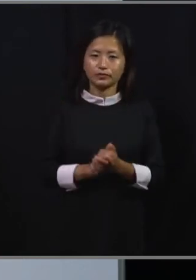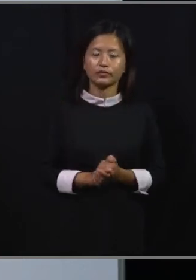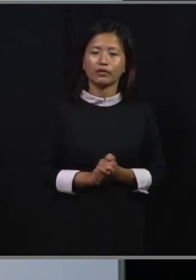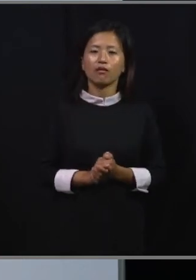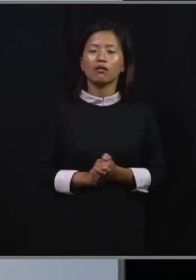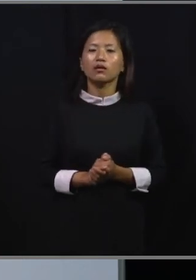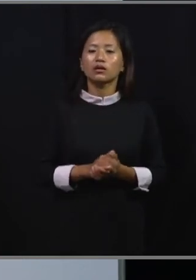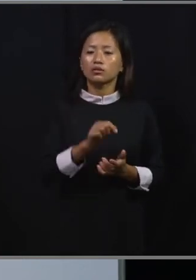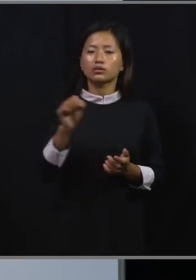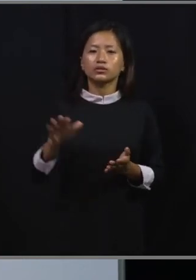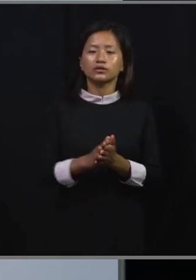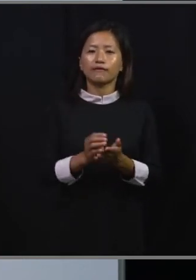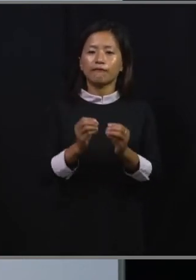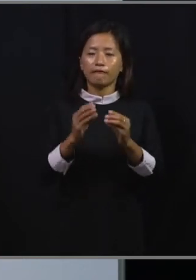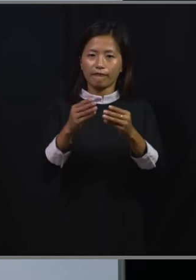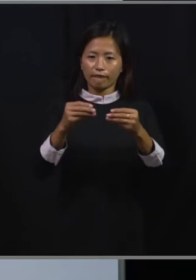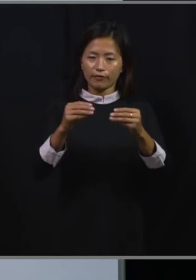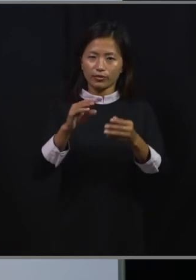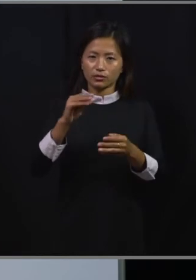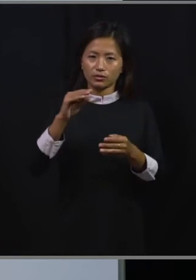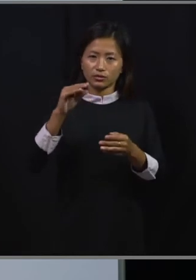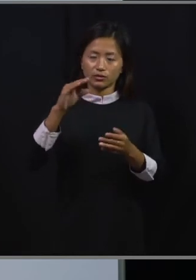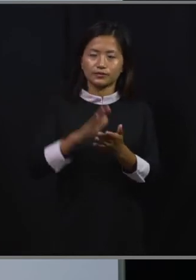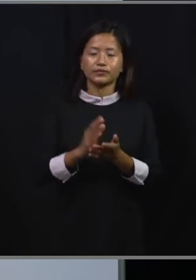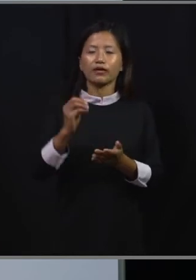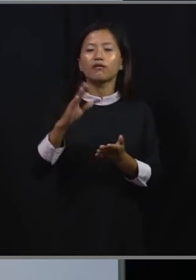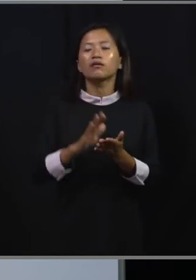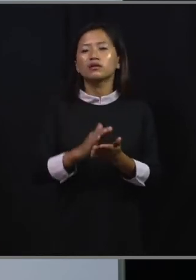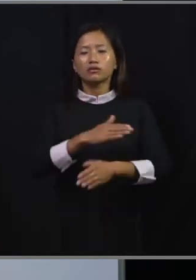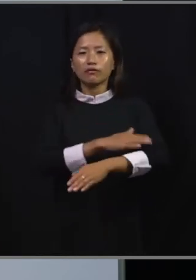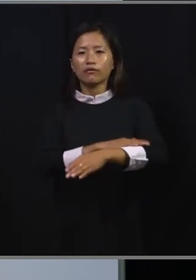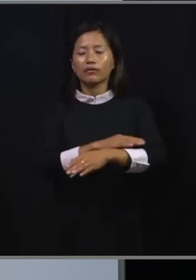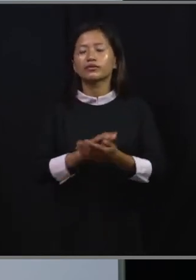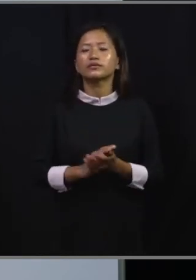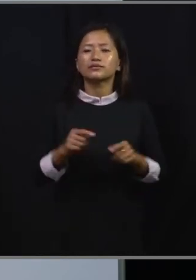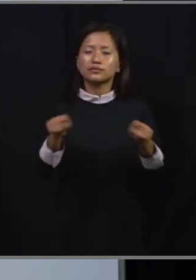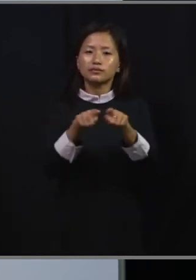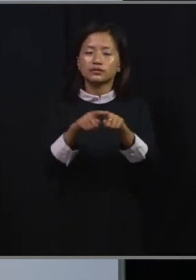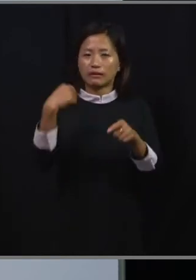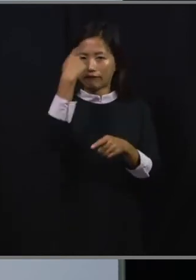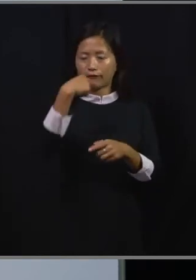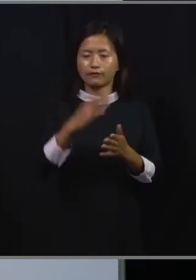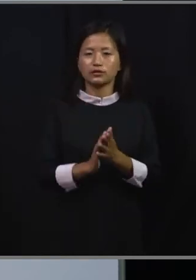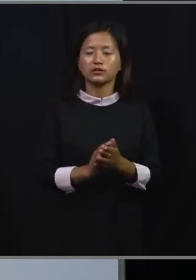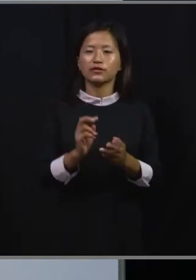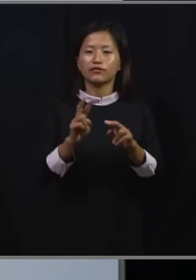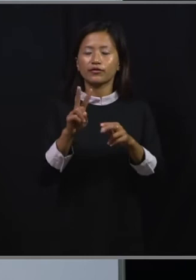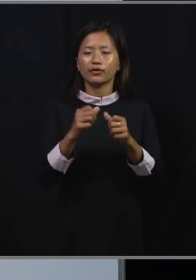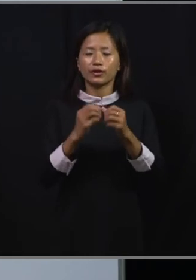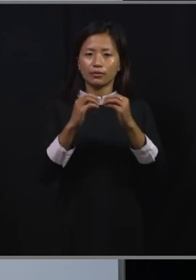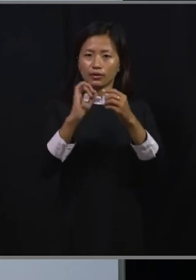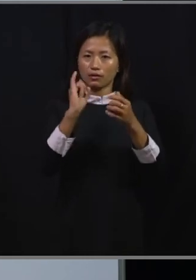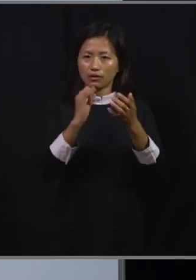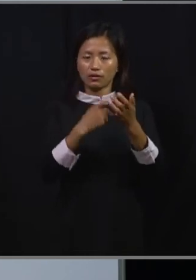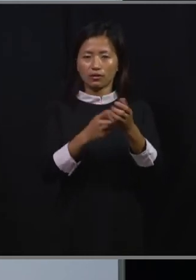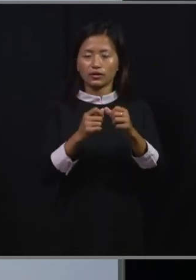the medium which are vibrating at the same phase. Which are vibrating at what? Same phase. Okay. Suppose this is a source. This is